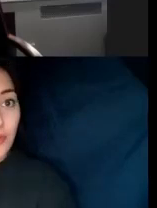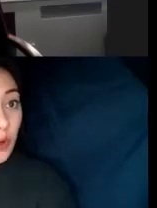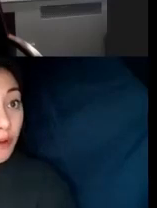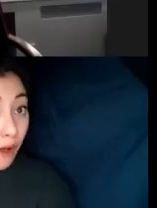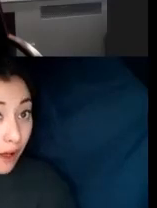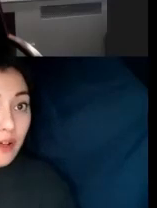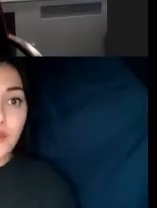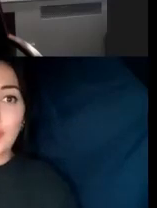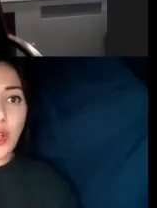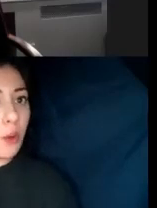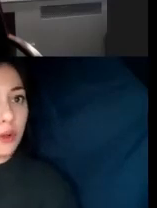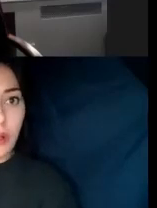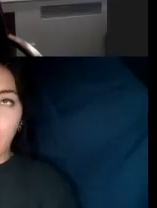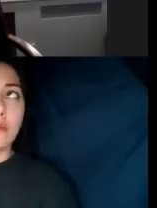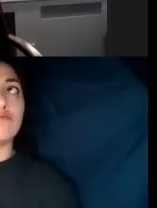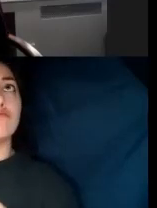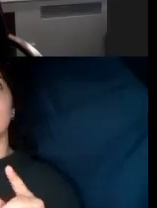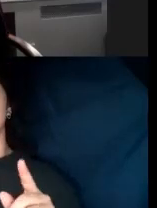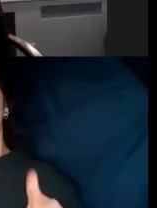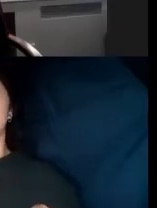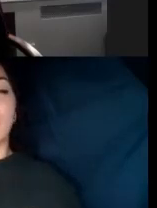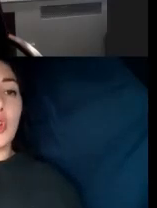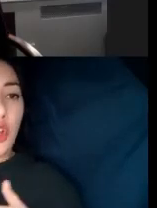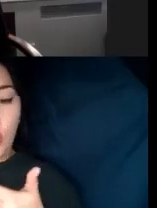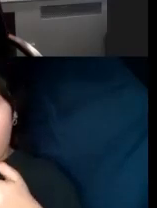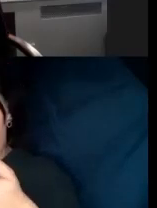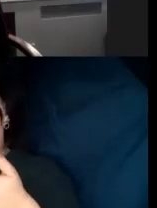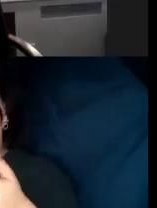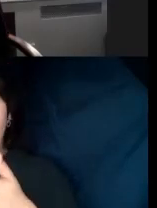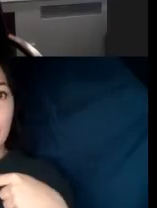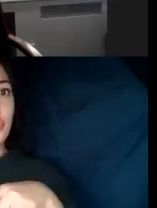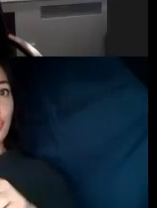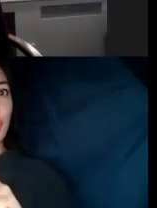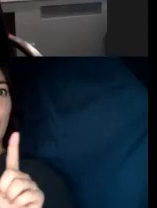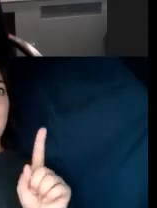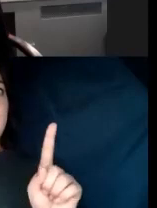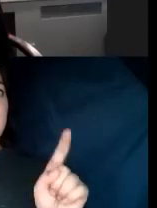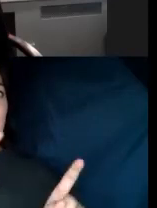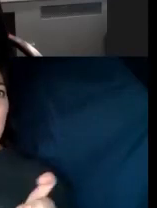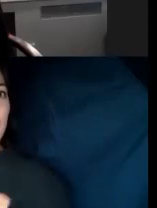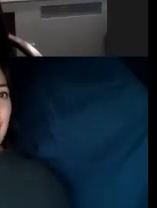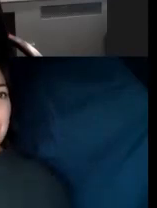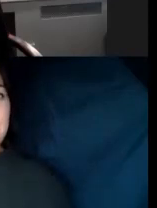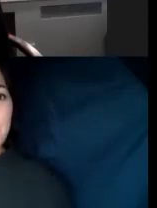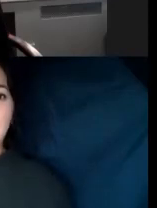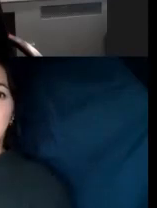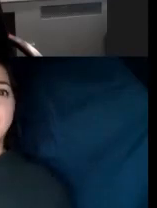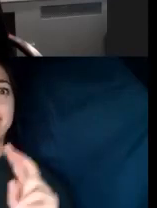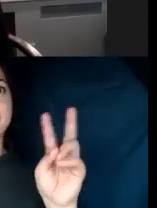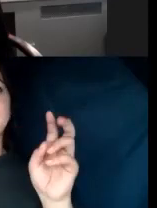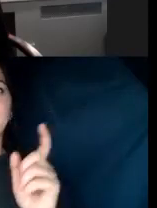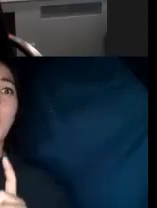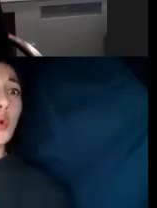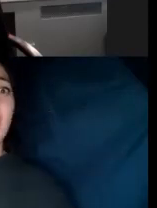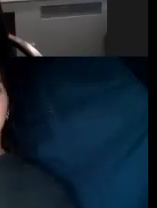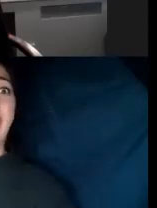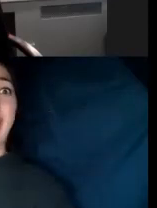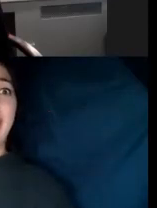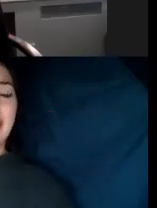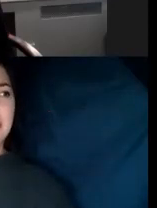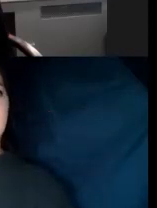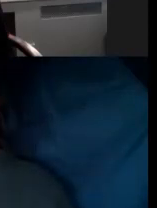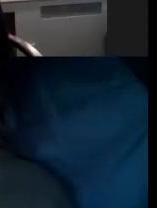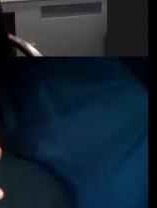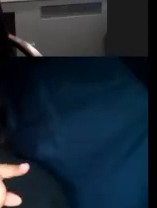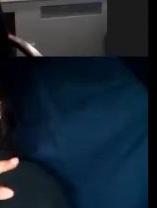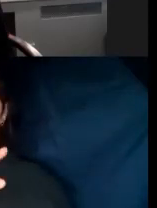do texting while you're doing the survey, because that would be a red flag for the poll workers. And no smoking, of